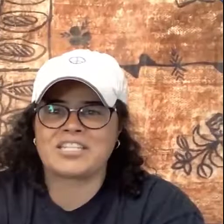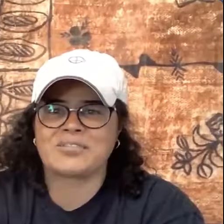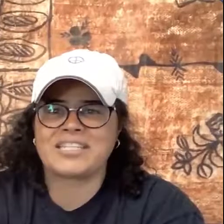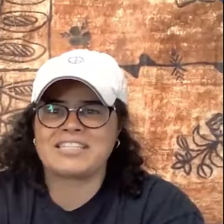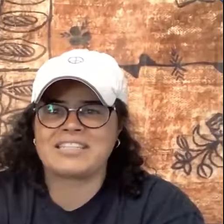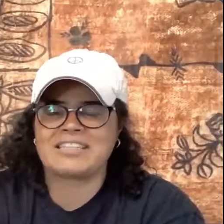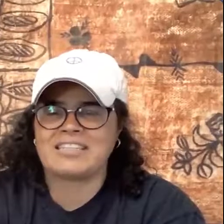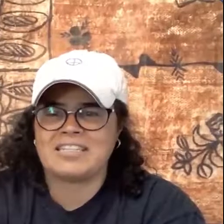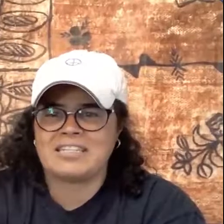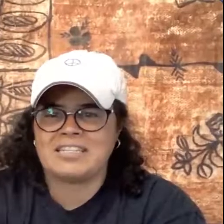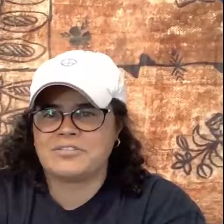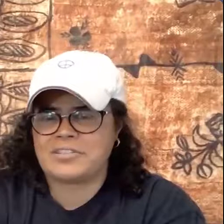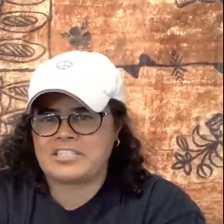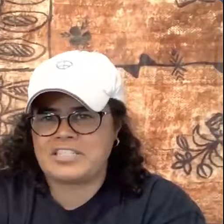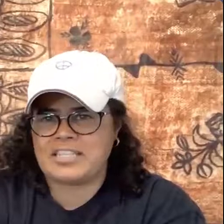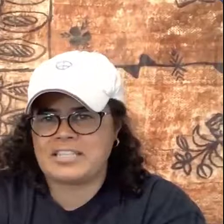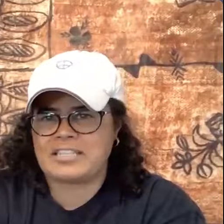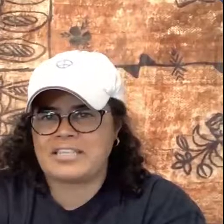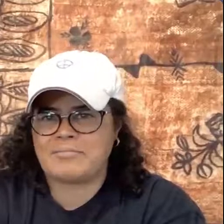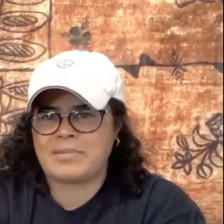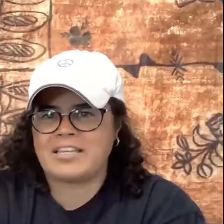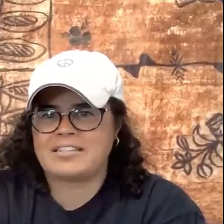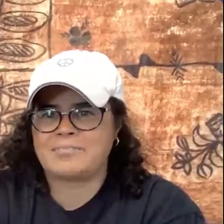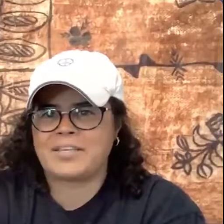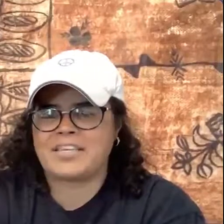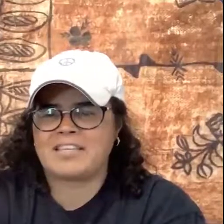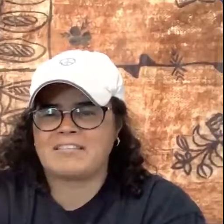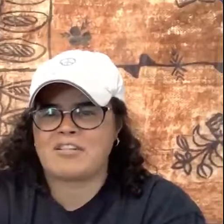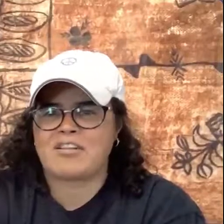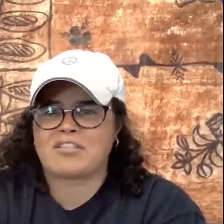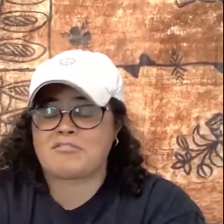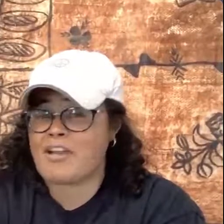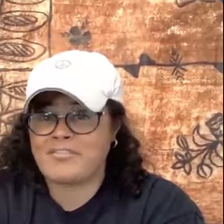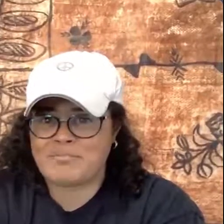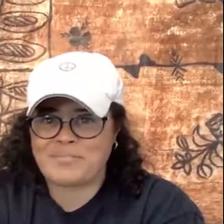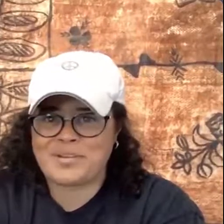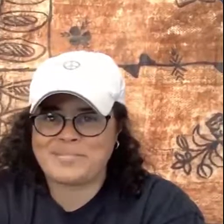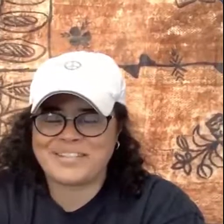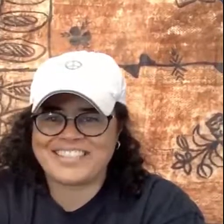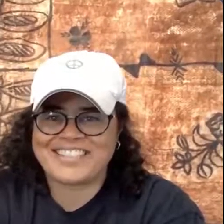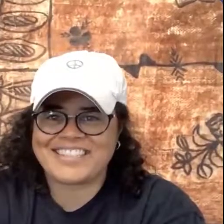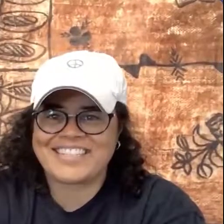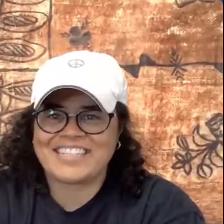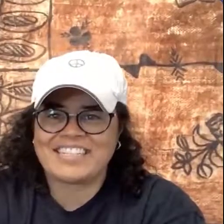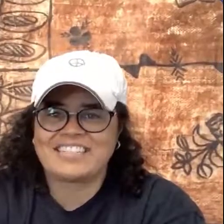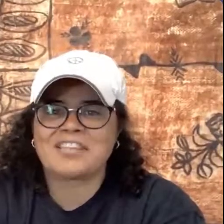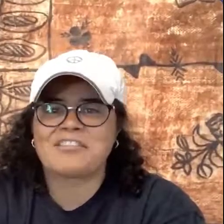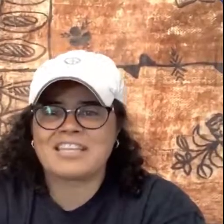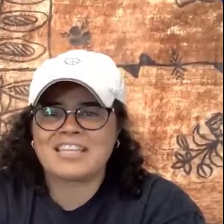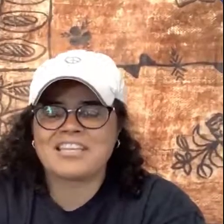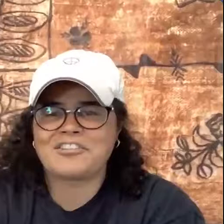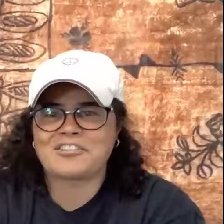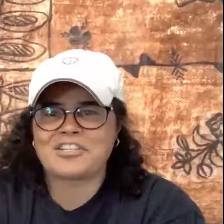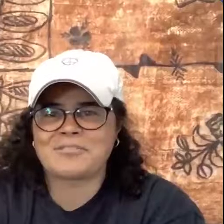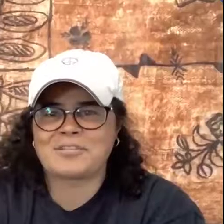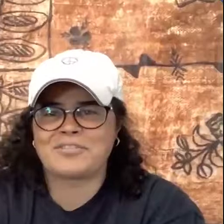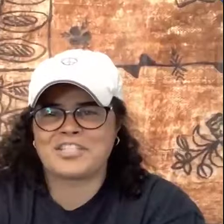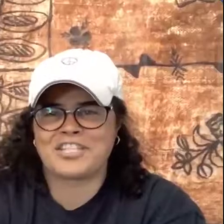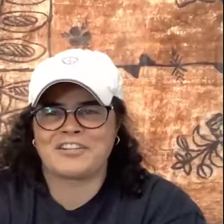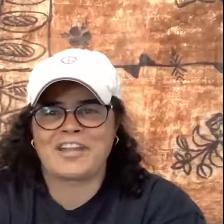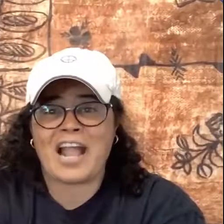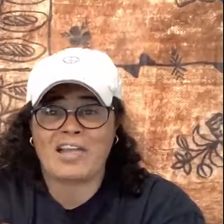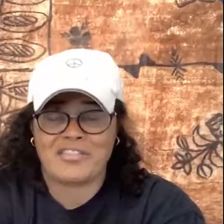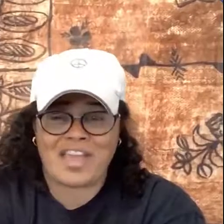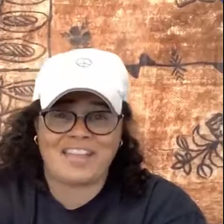in 2020, or this year the theme has been thriving in purpose. So thank you, Joshua,